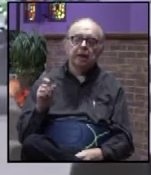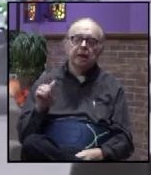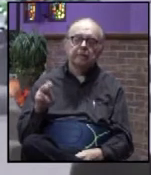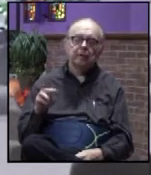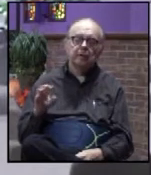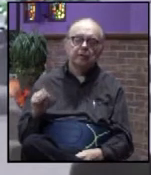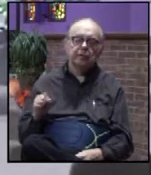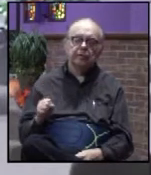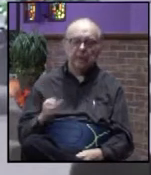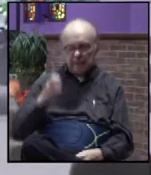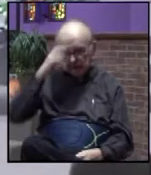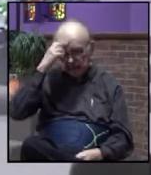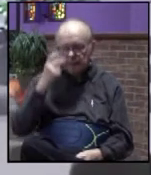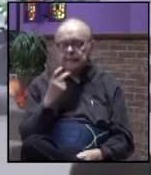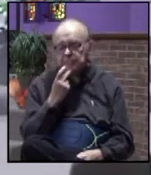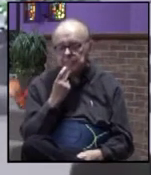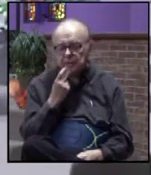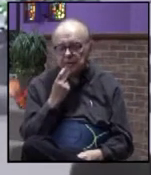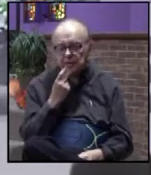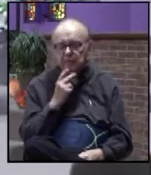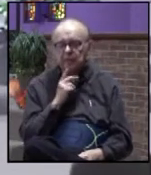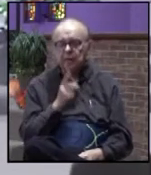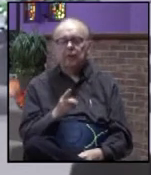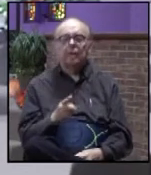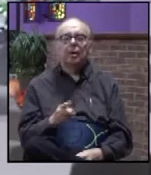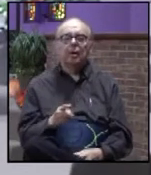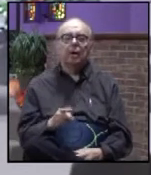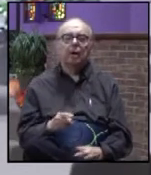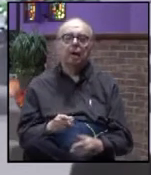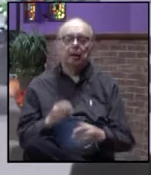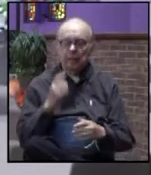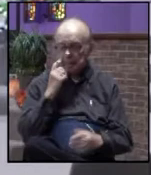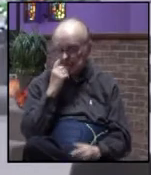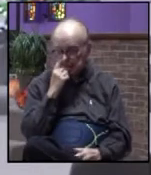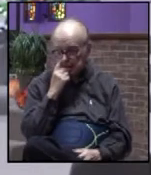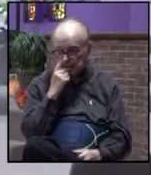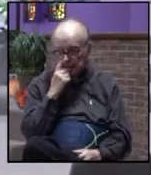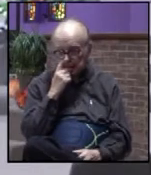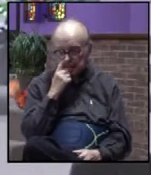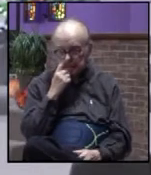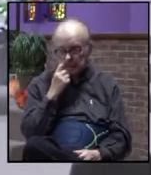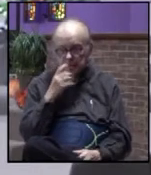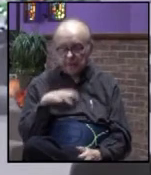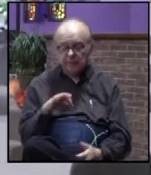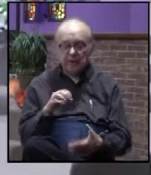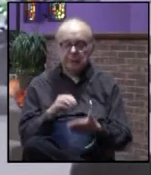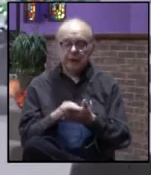there, we're actually going into, if I can find my notes,